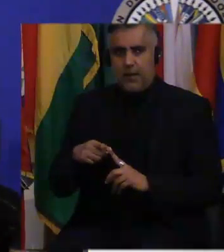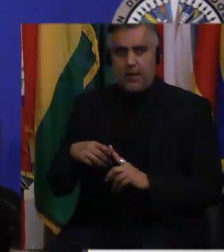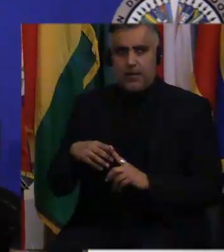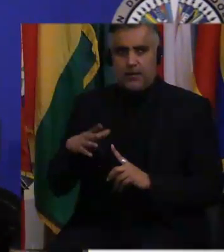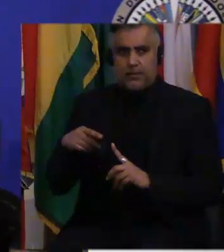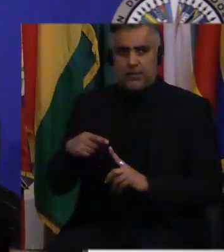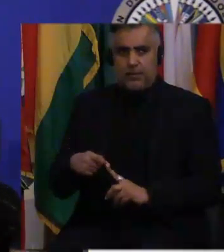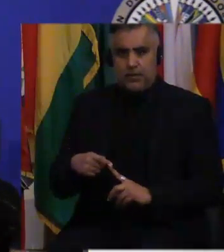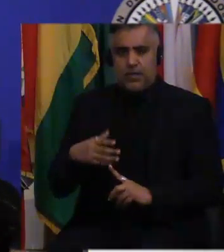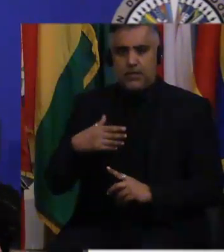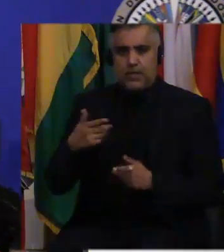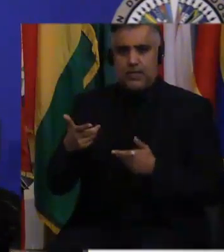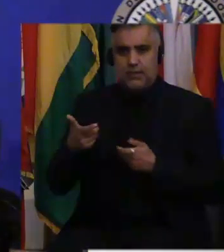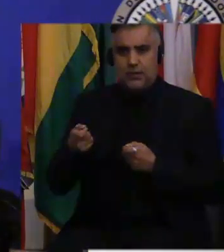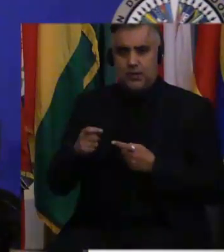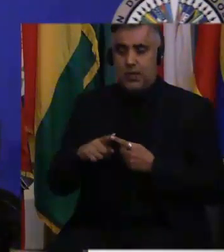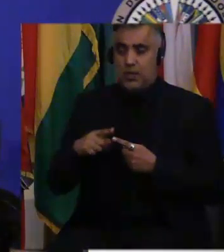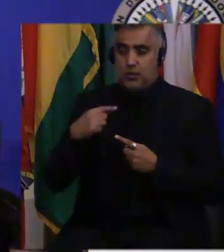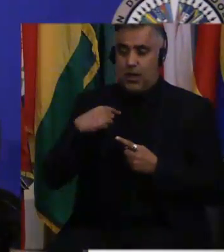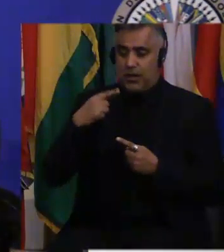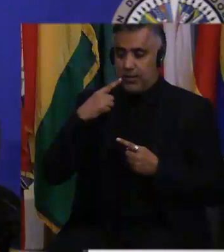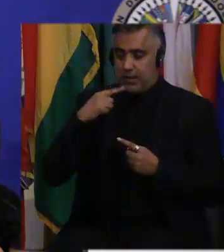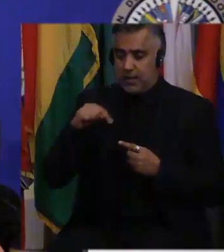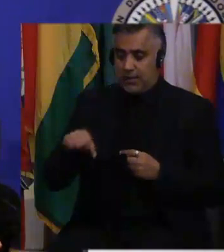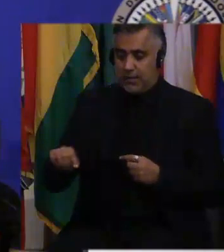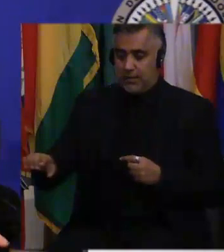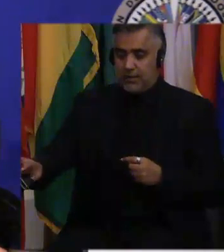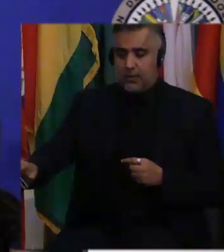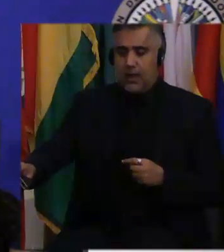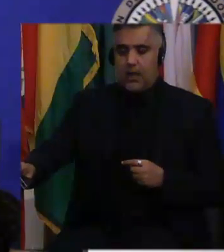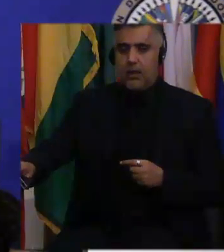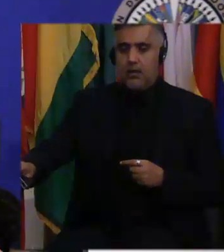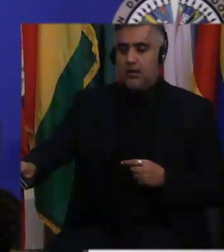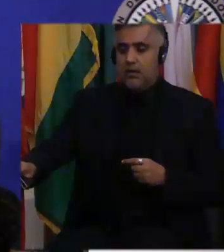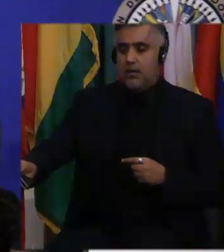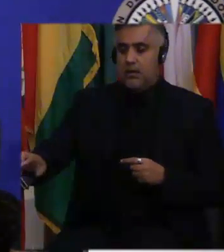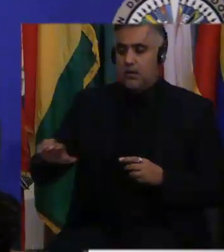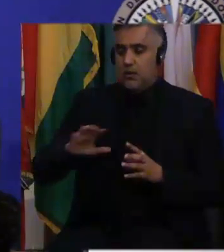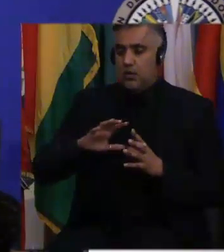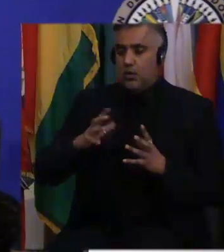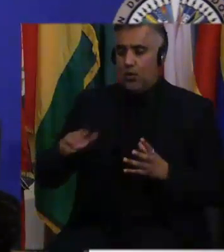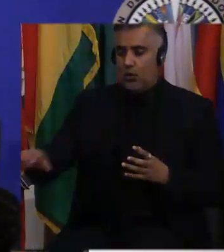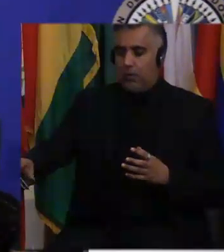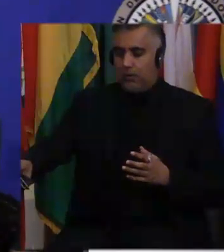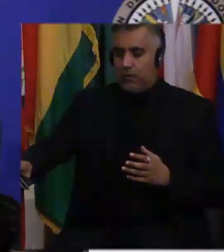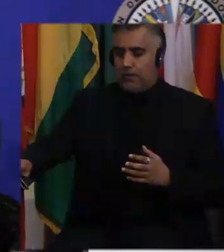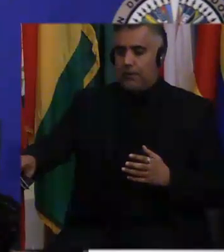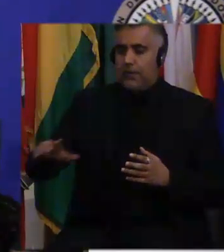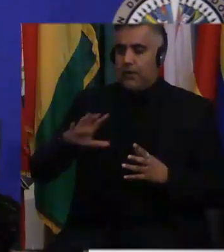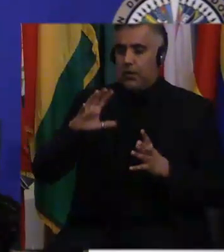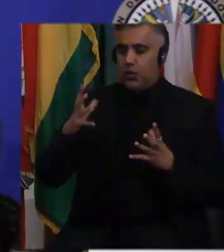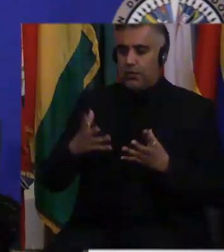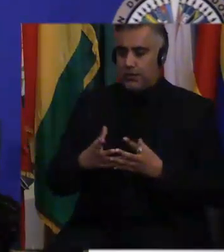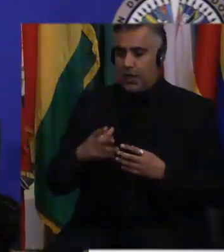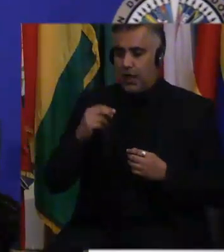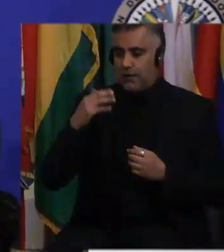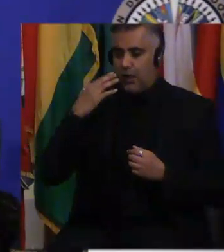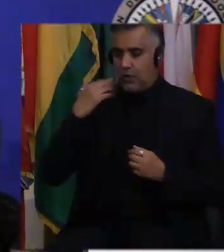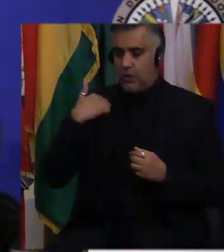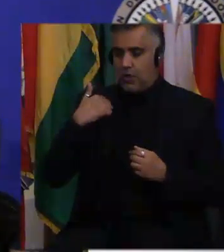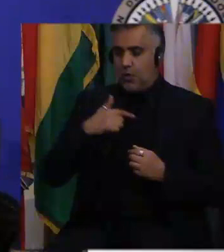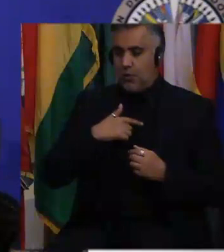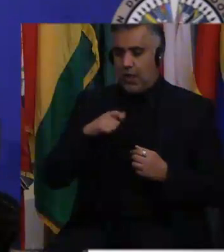points that should be used. So I think that at this global stage of knowledge, we have to